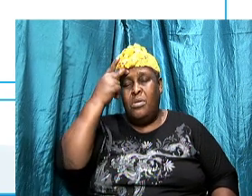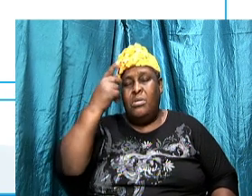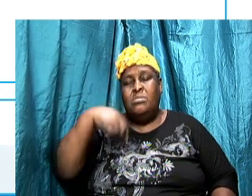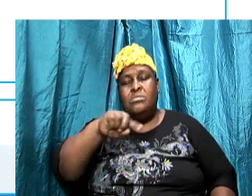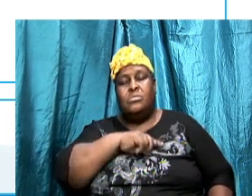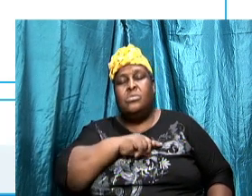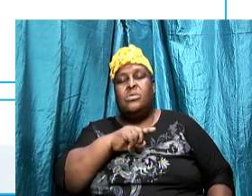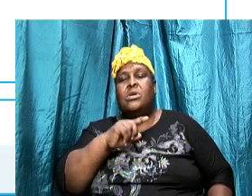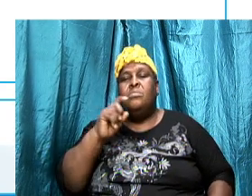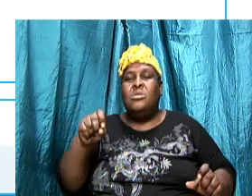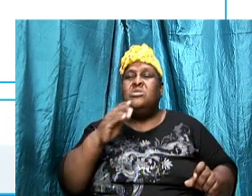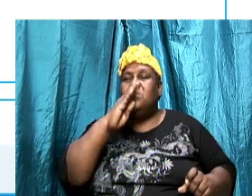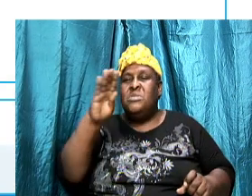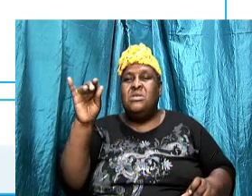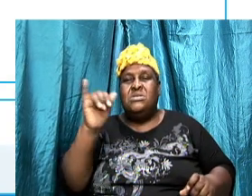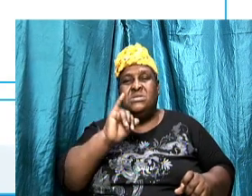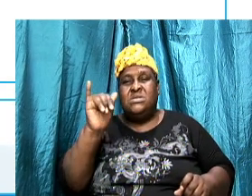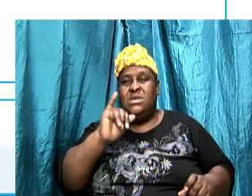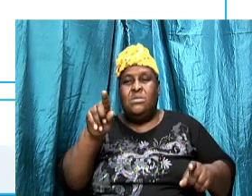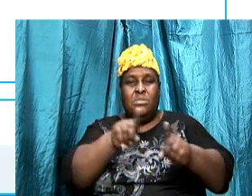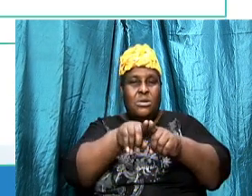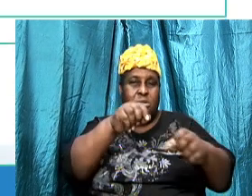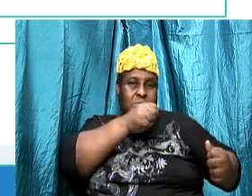likewise. Amen. Next